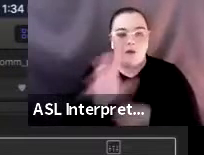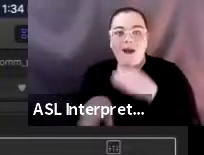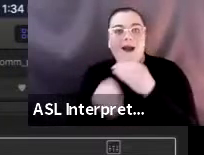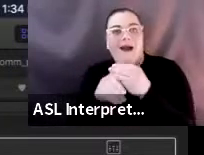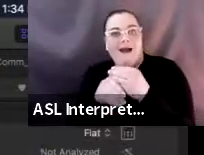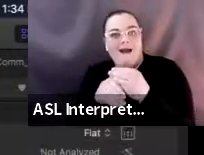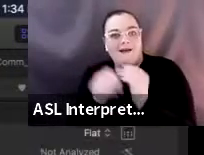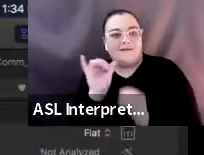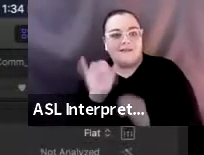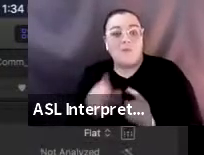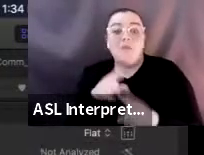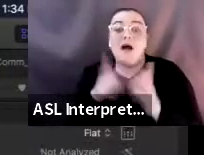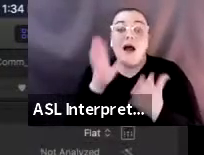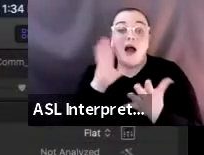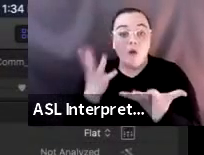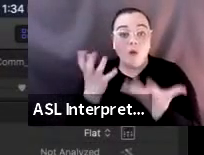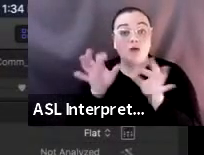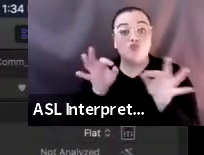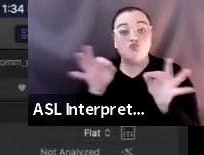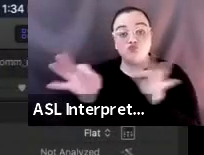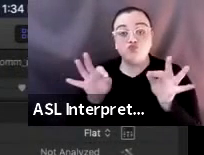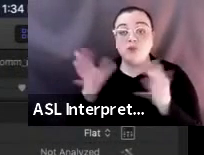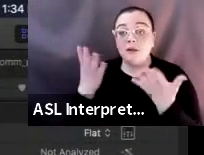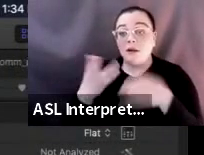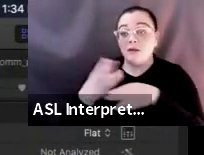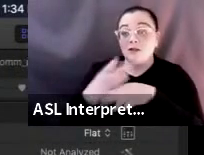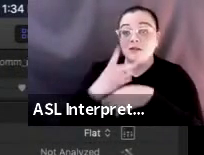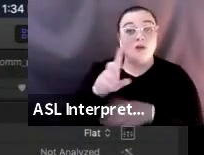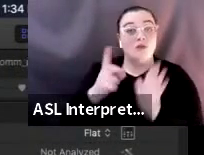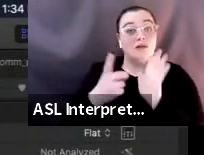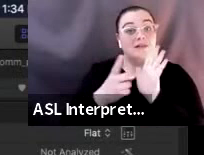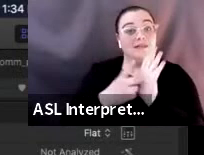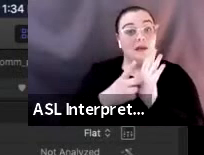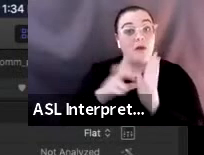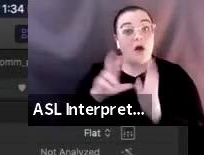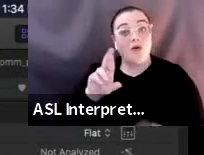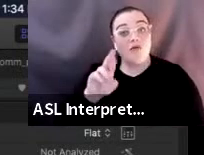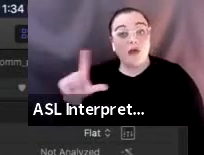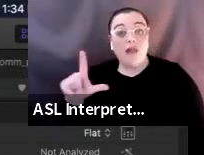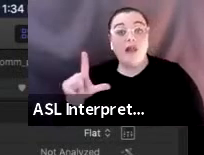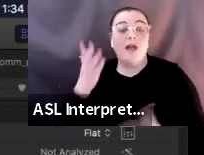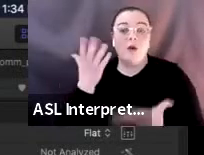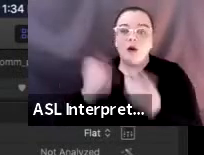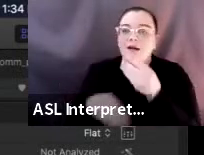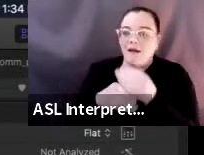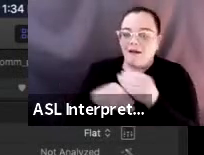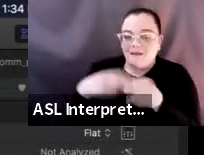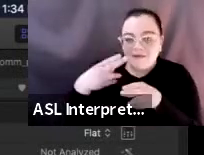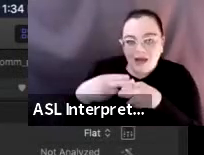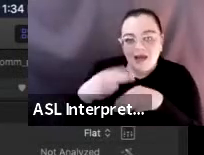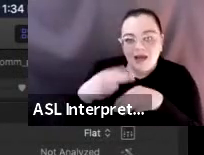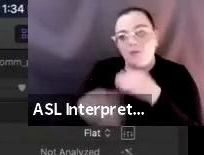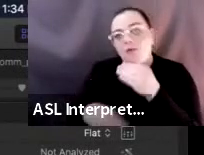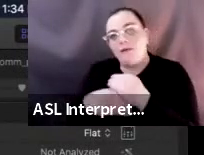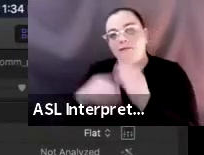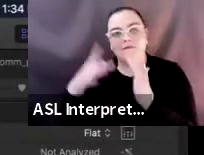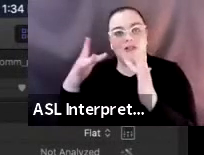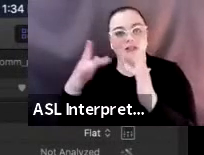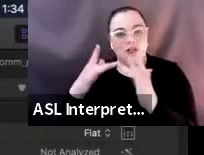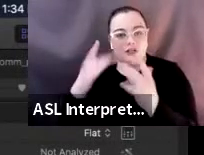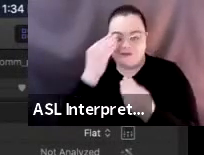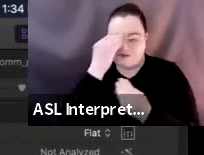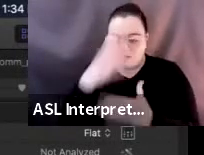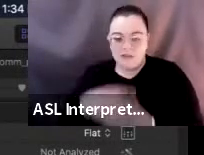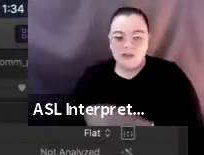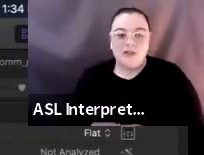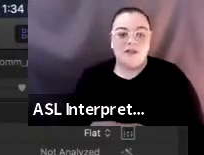want to use this to edit your demo reel, and then you might want to add your name or contact information to it. So